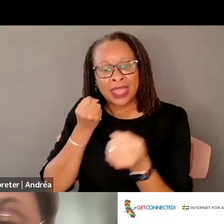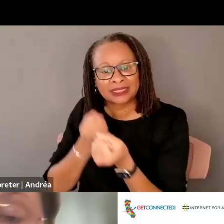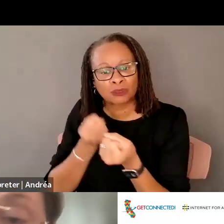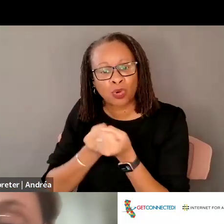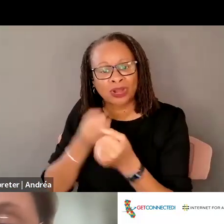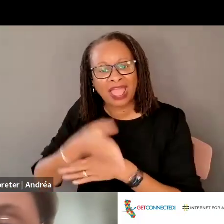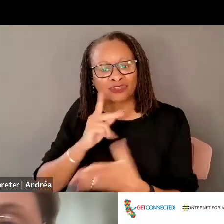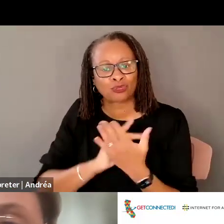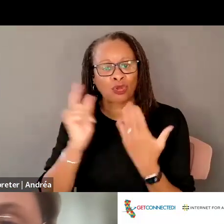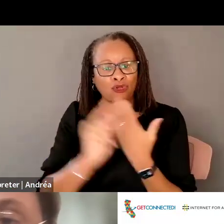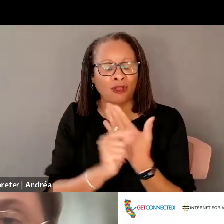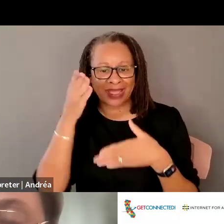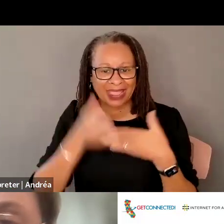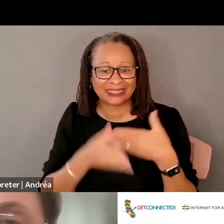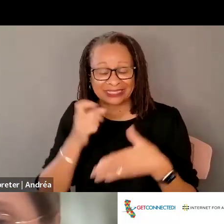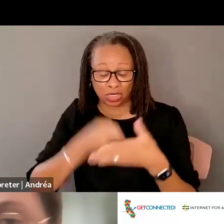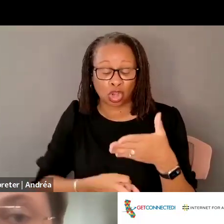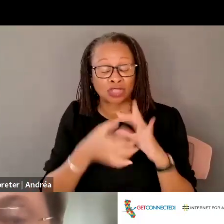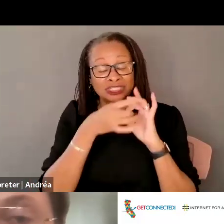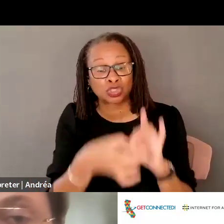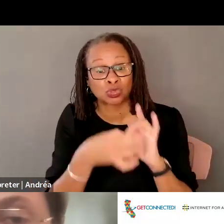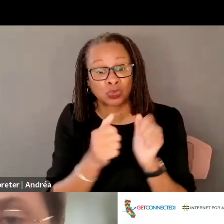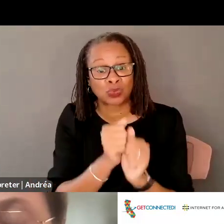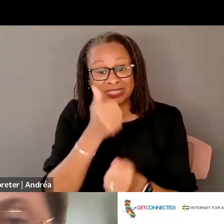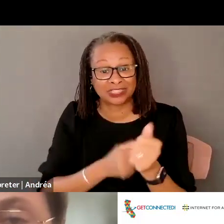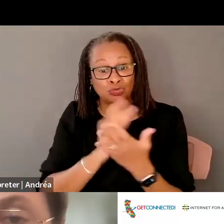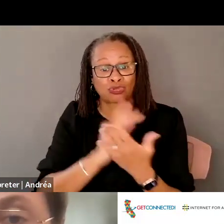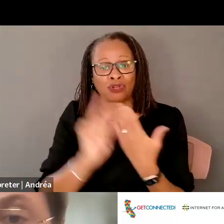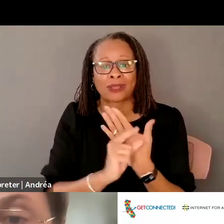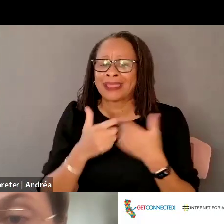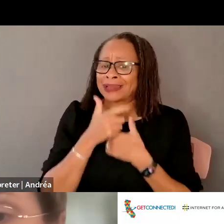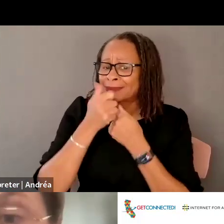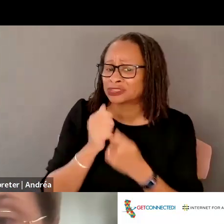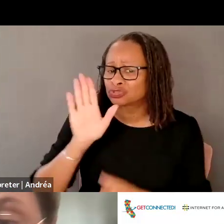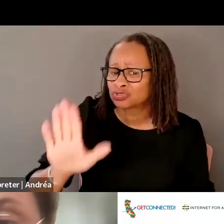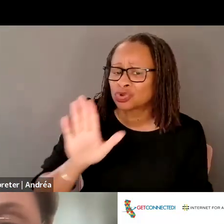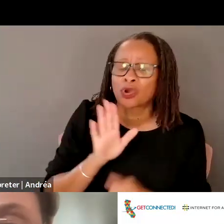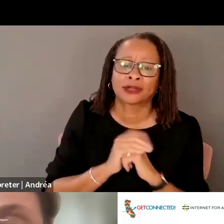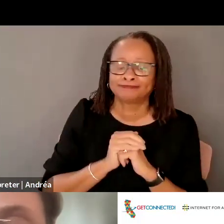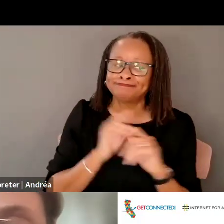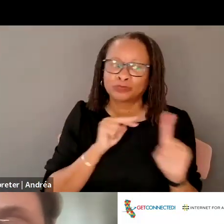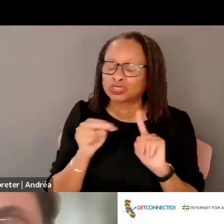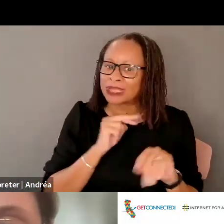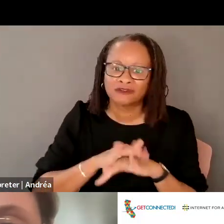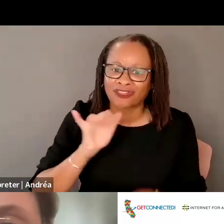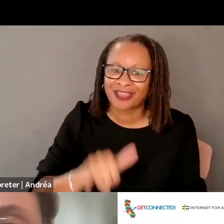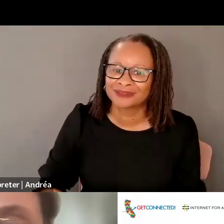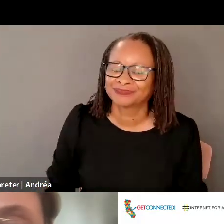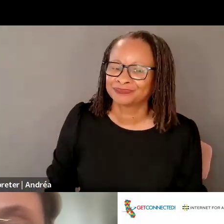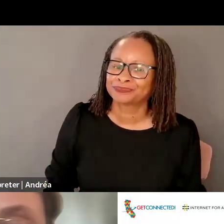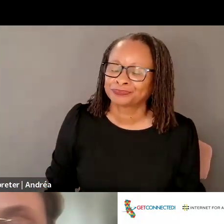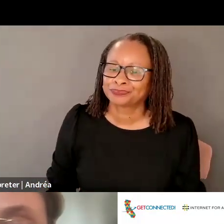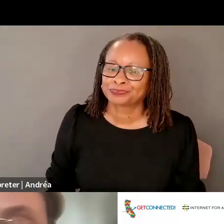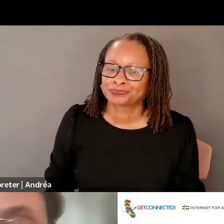ends, and the costs associated with those programs. And I would just be interested what your take on that is.